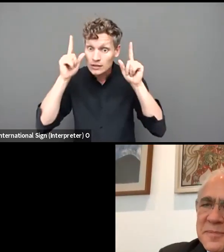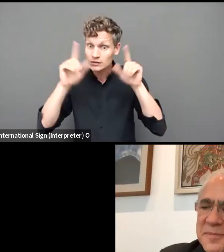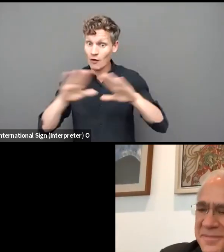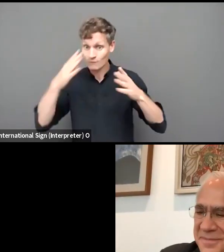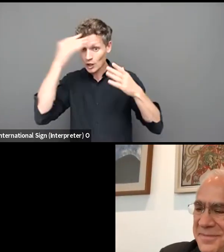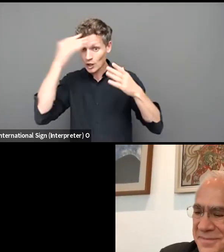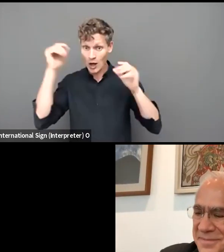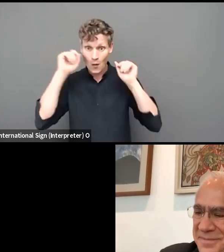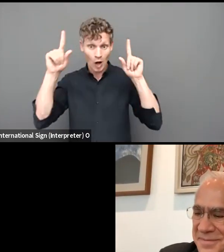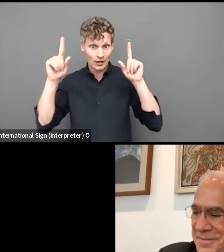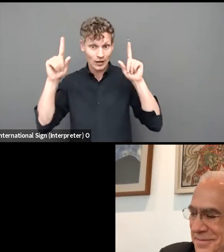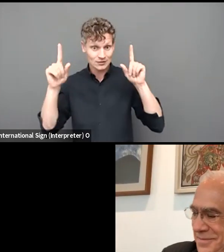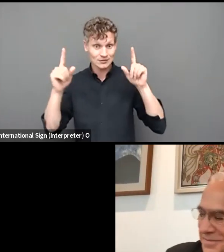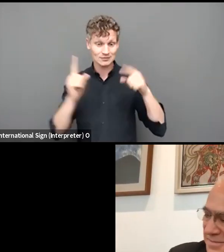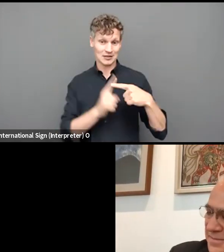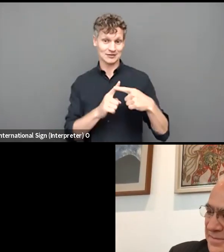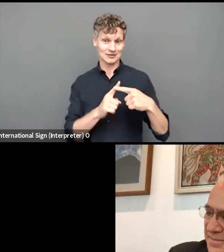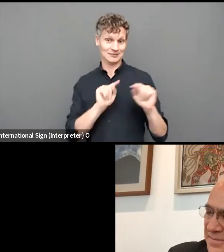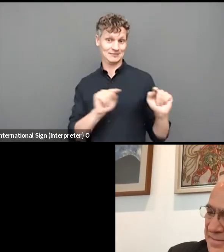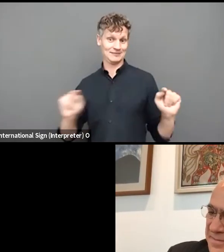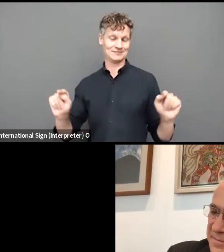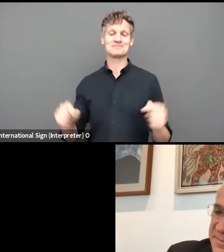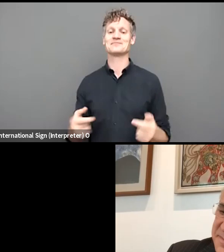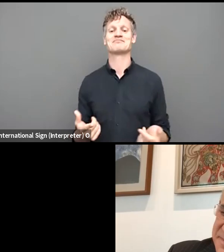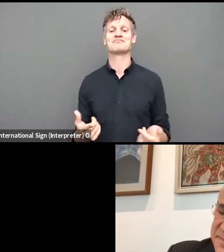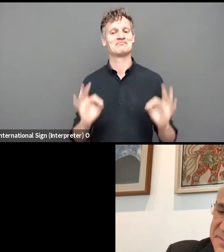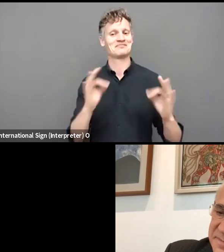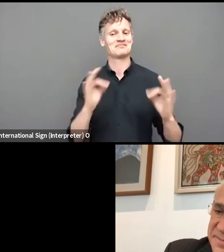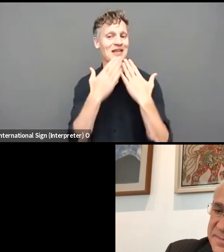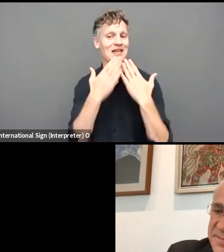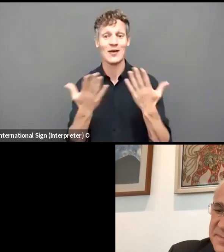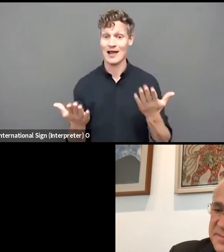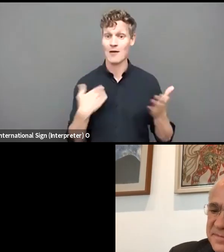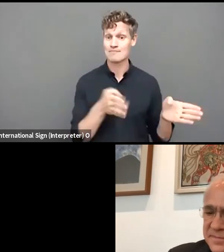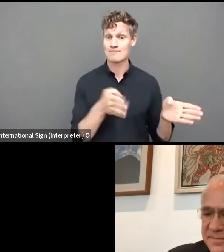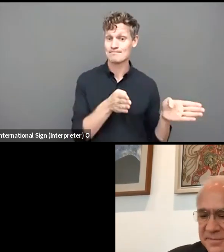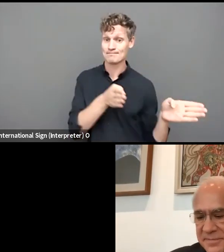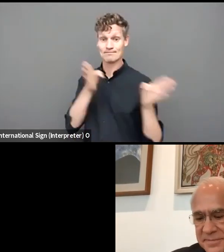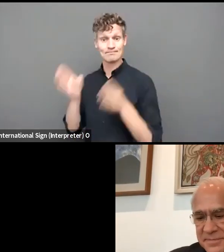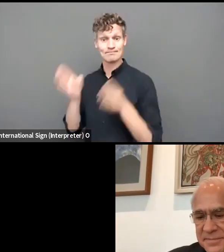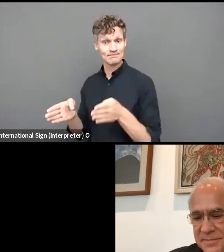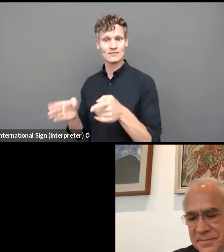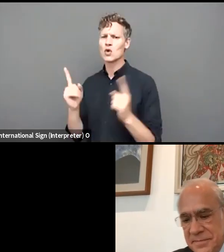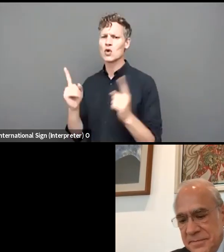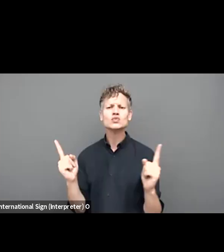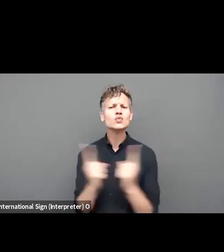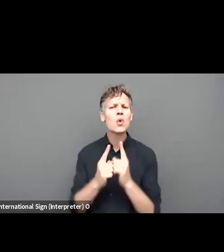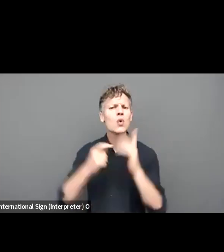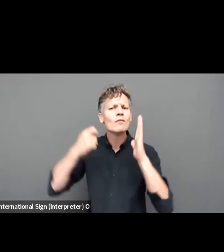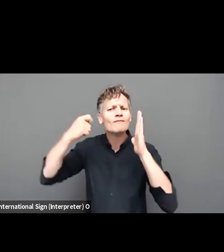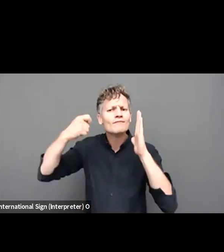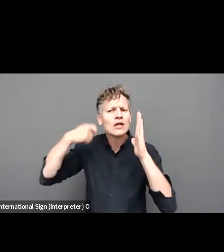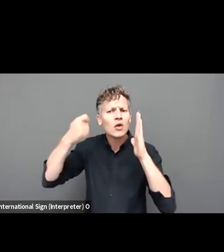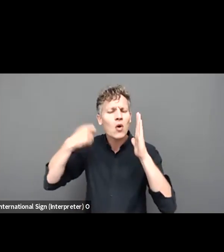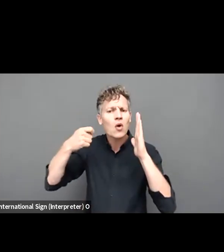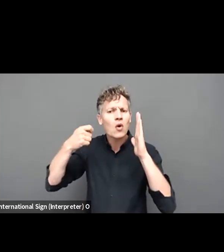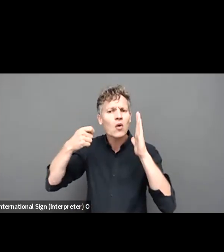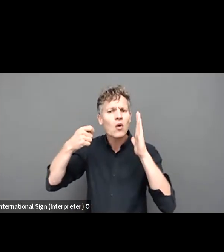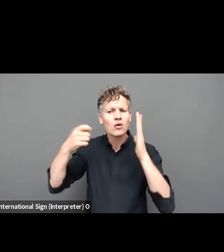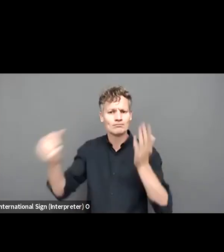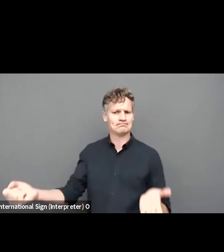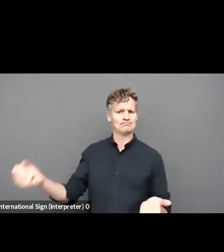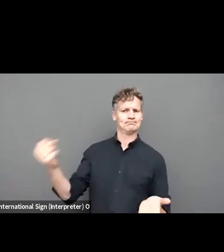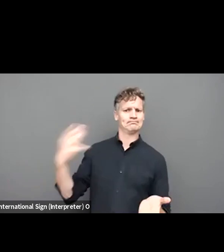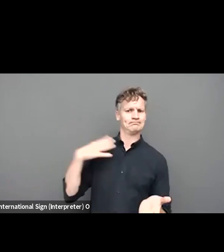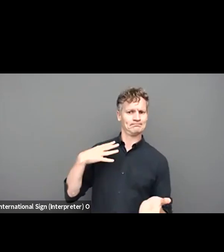awareness. Ladies and gentlemen, I'm going to turn our attention now to a short video that has been forwarded to us